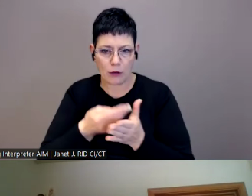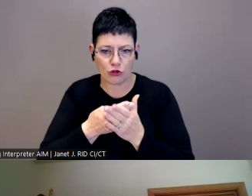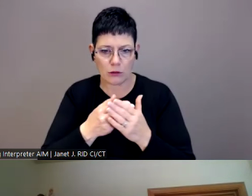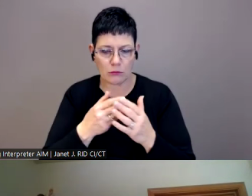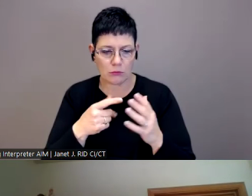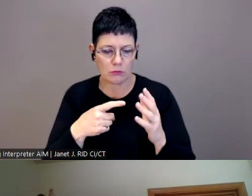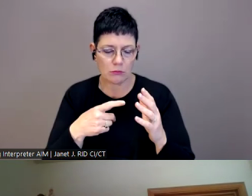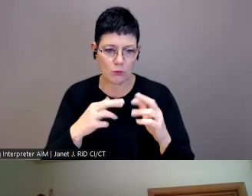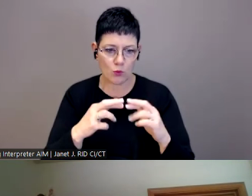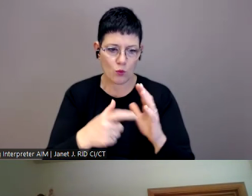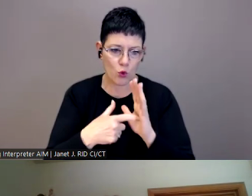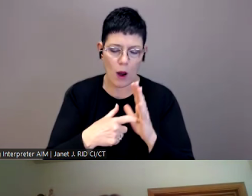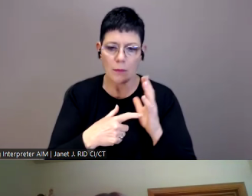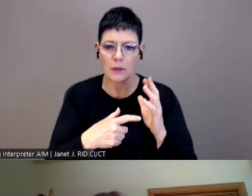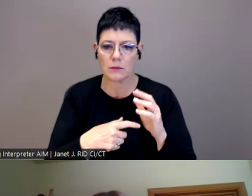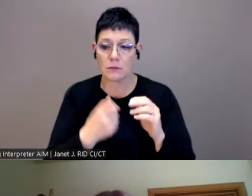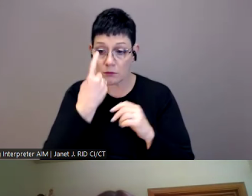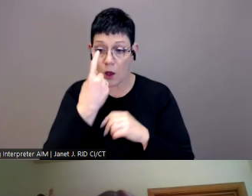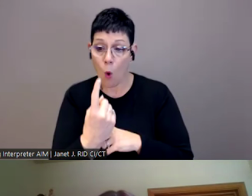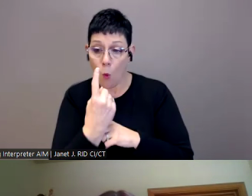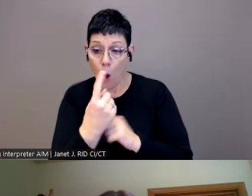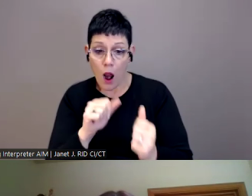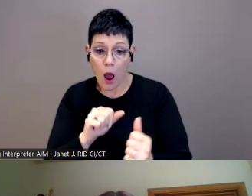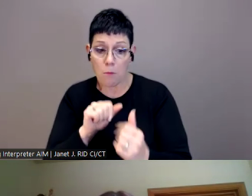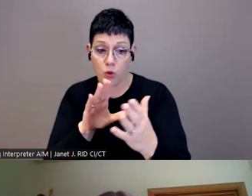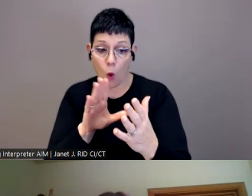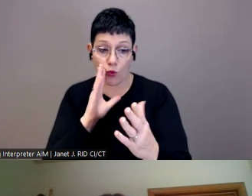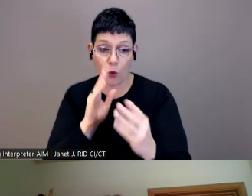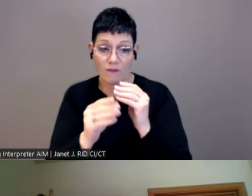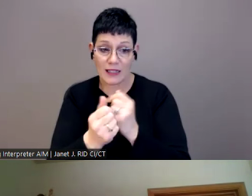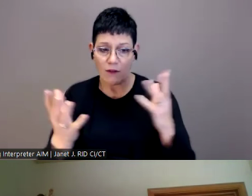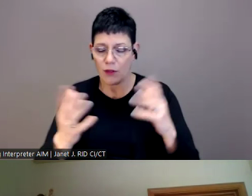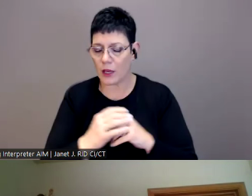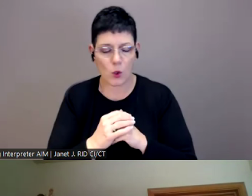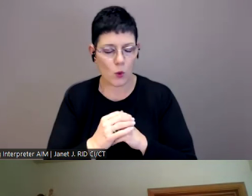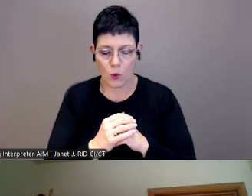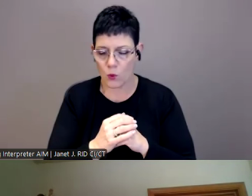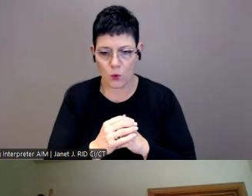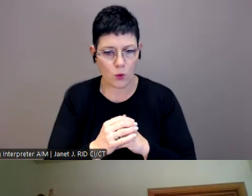one approach probably isn't going to get you where you need to be.